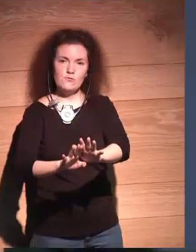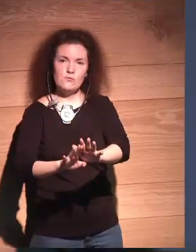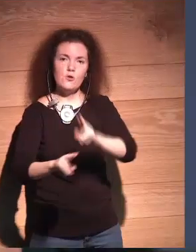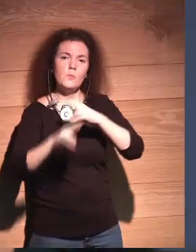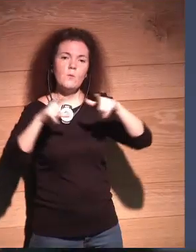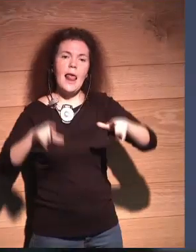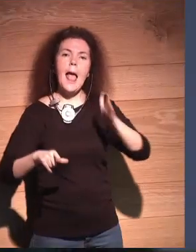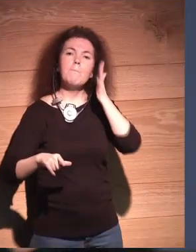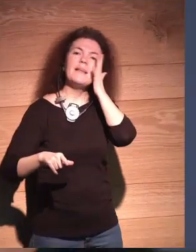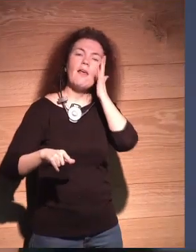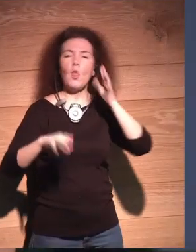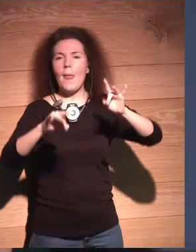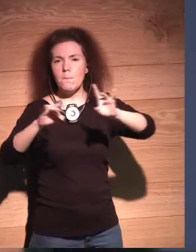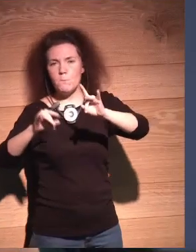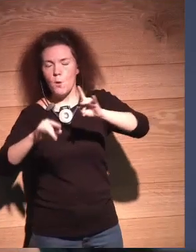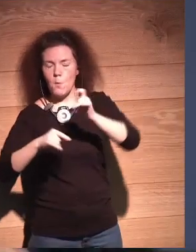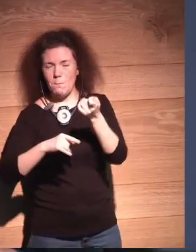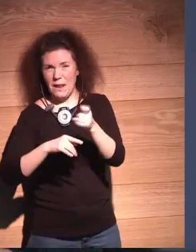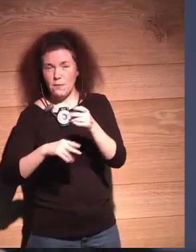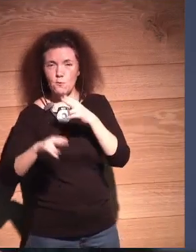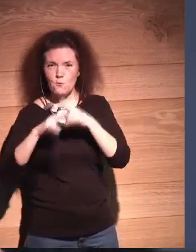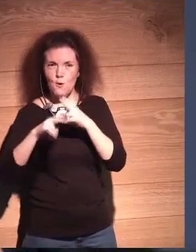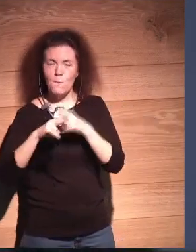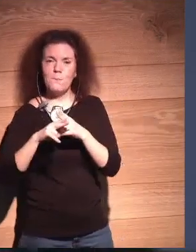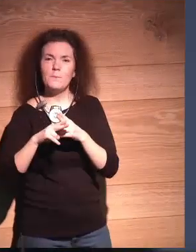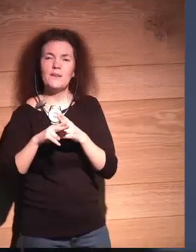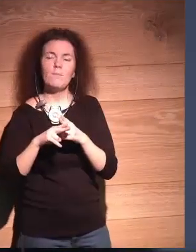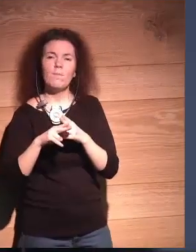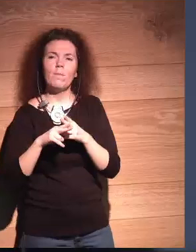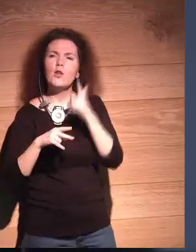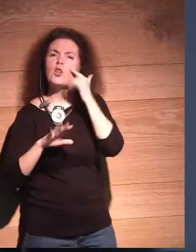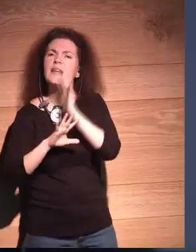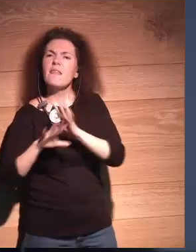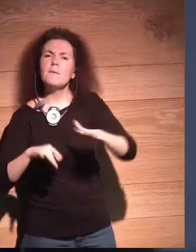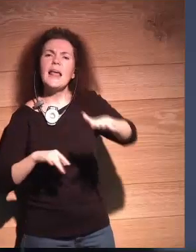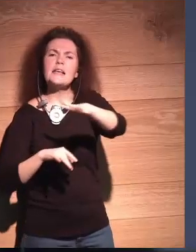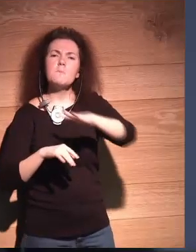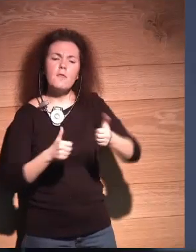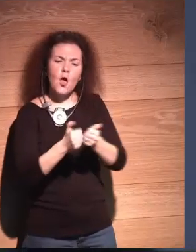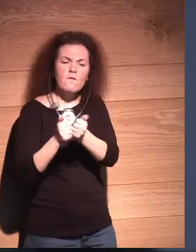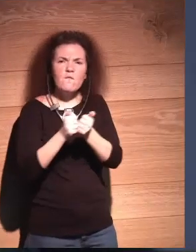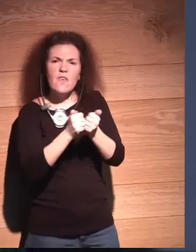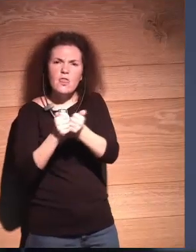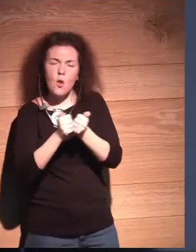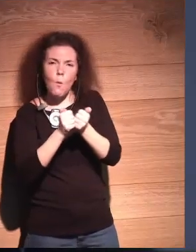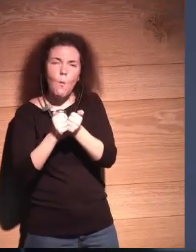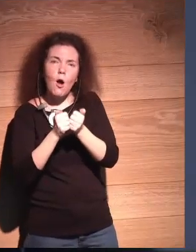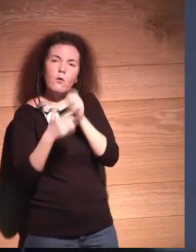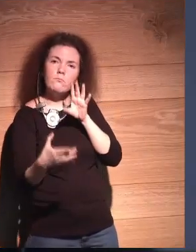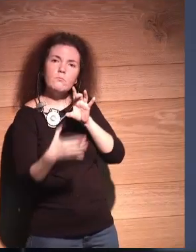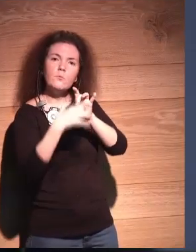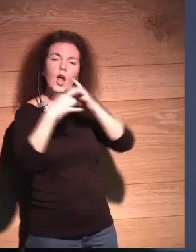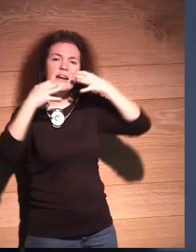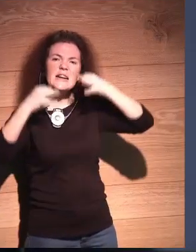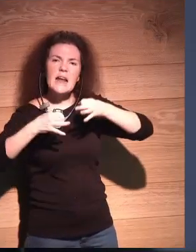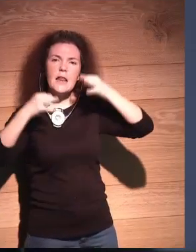called Chalkroom. It's a free installation that you can visit freely. It's a space that is somewhat dusty